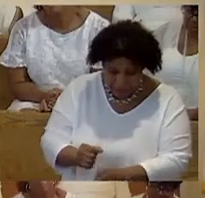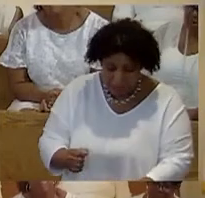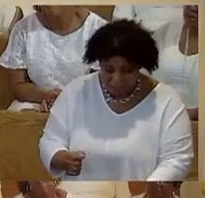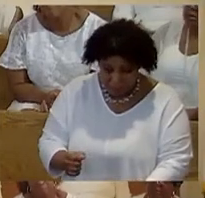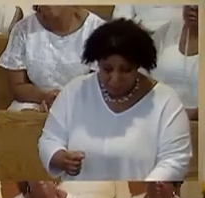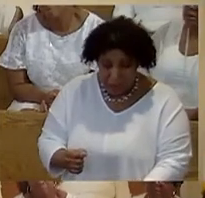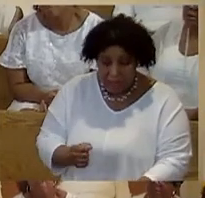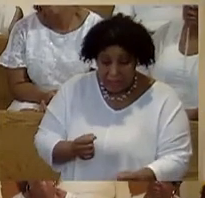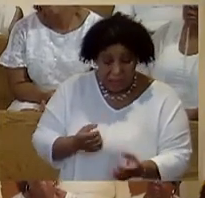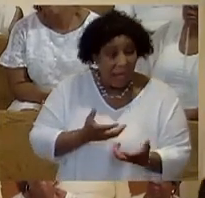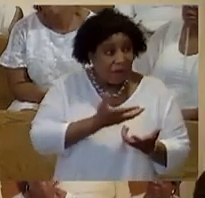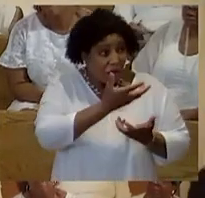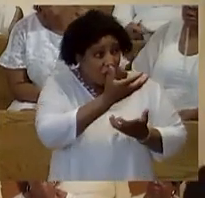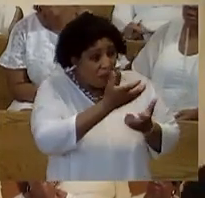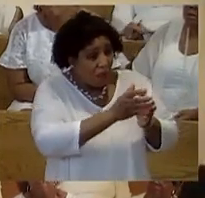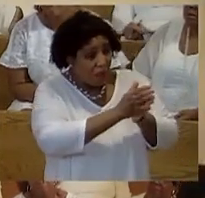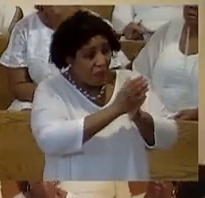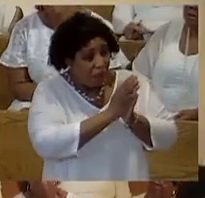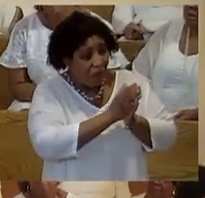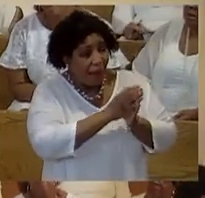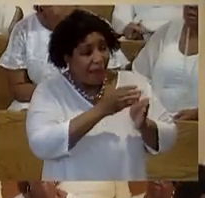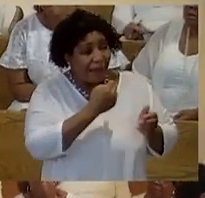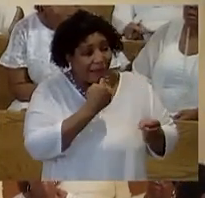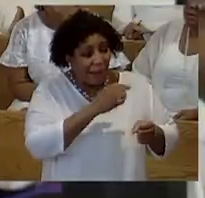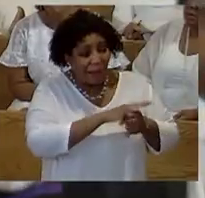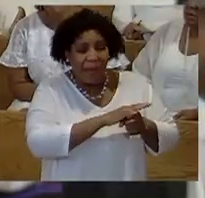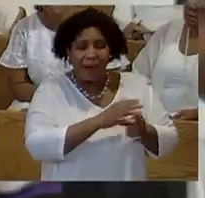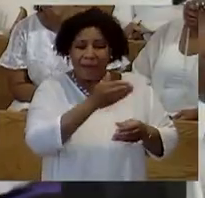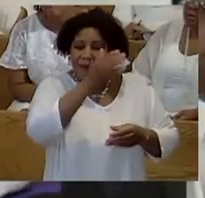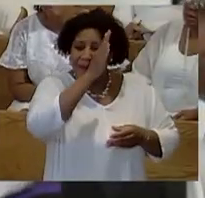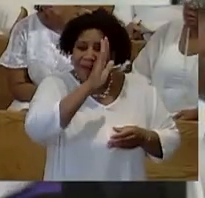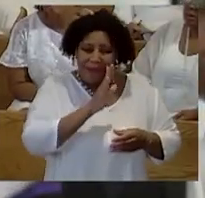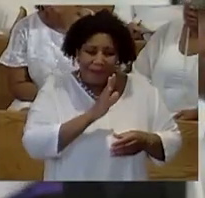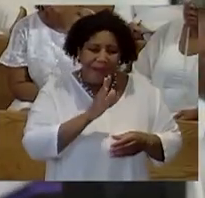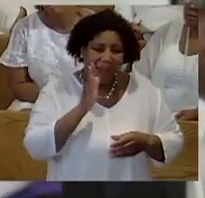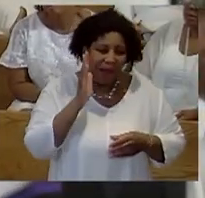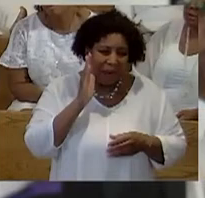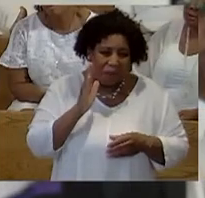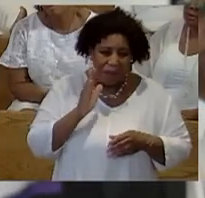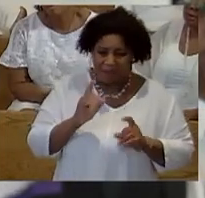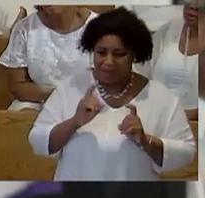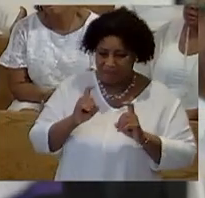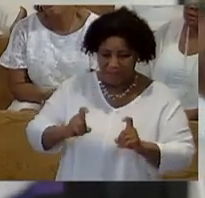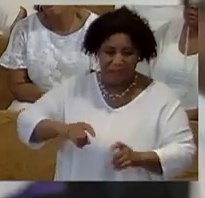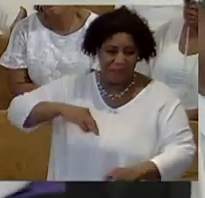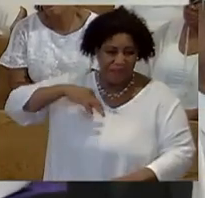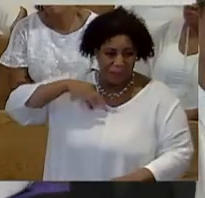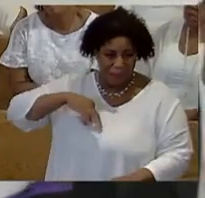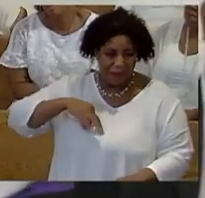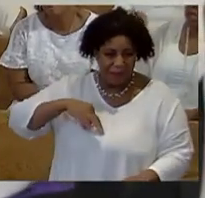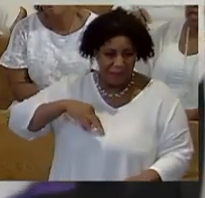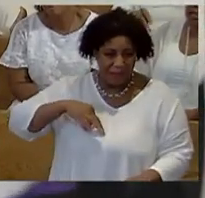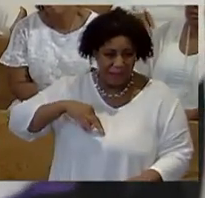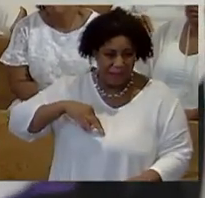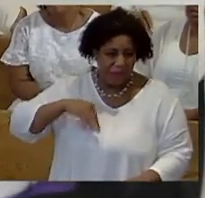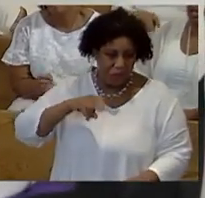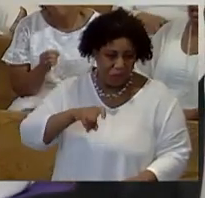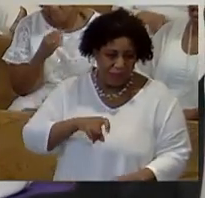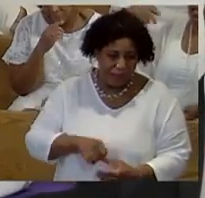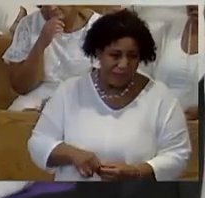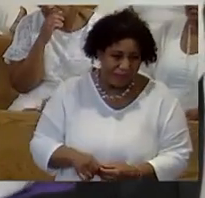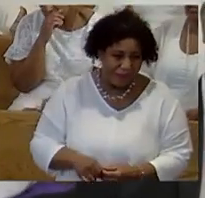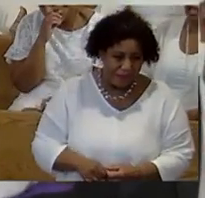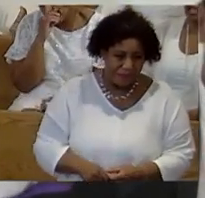you communion, you praying, and you committing to God, God will give you the benefits that you stand in need